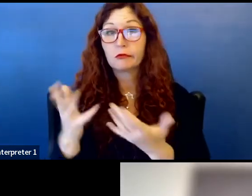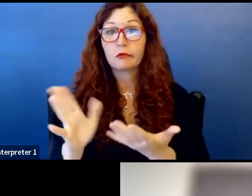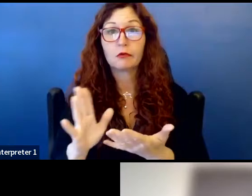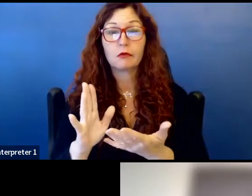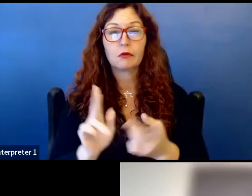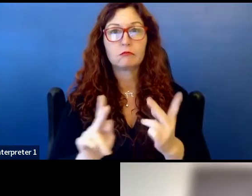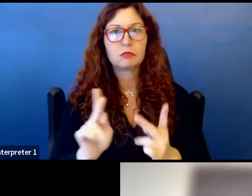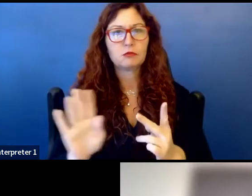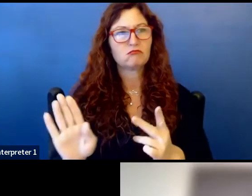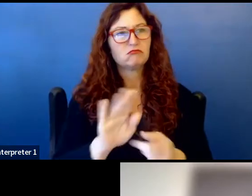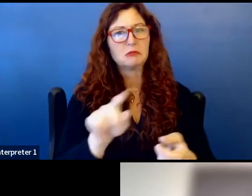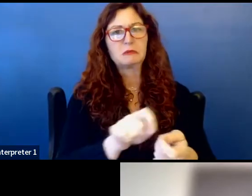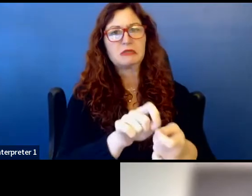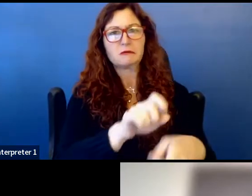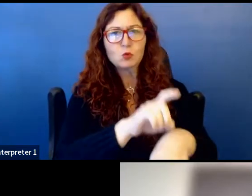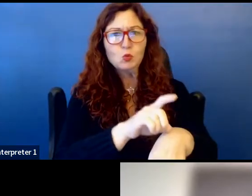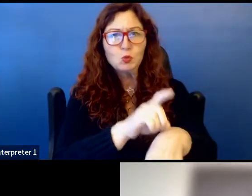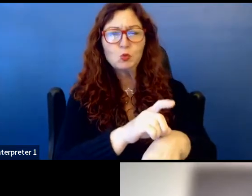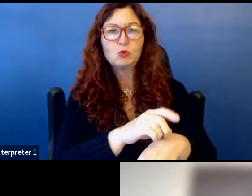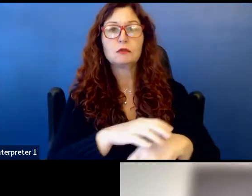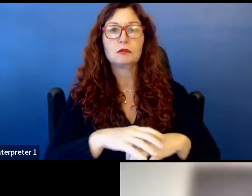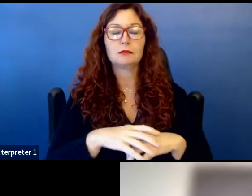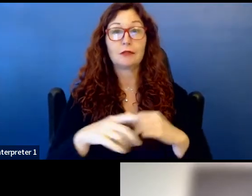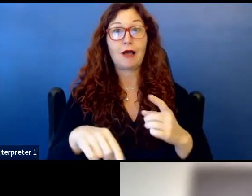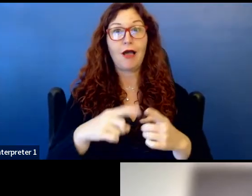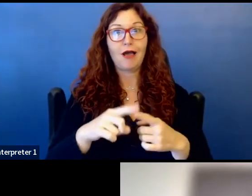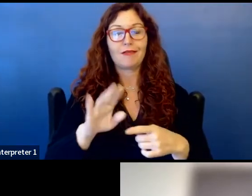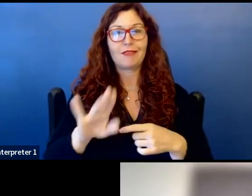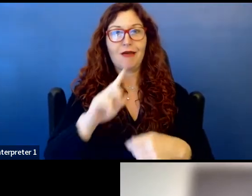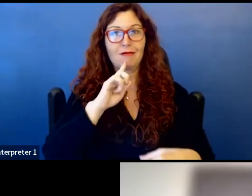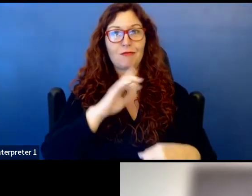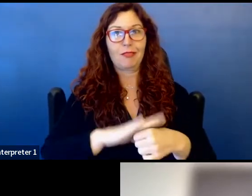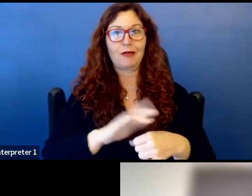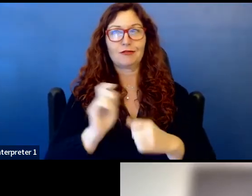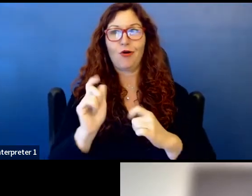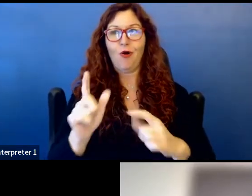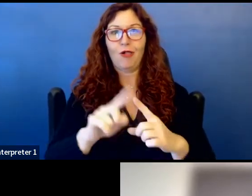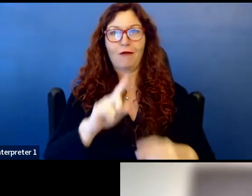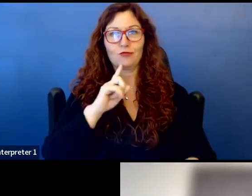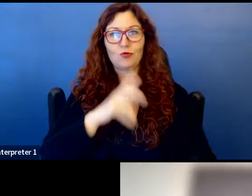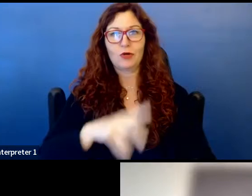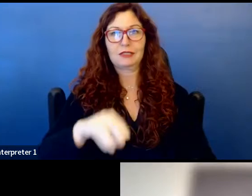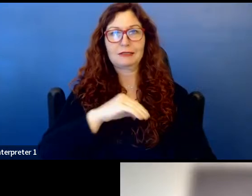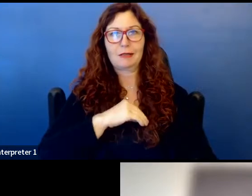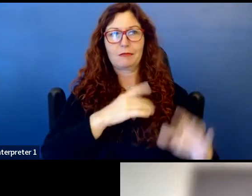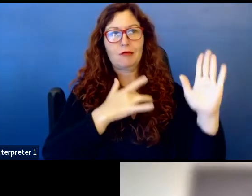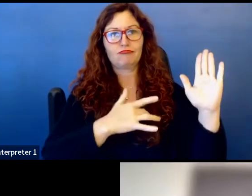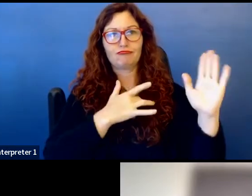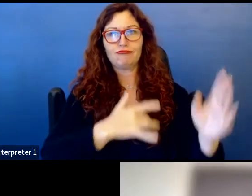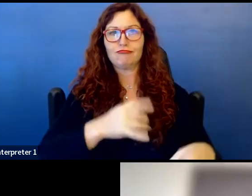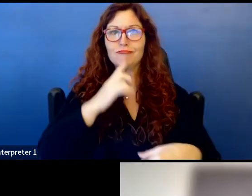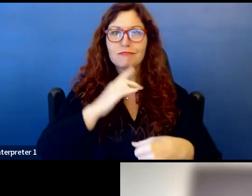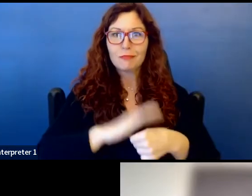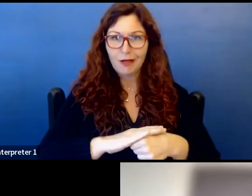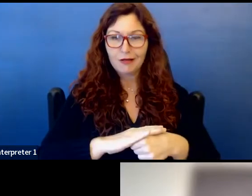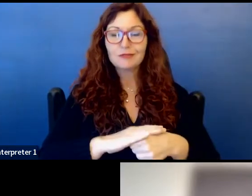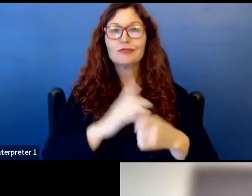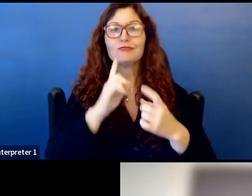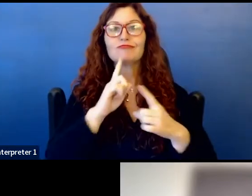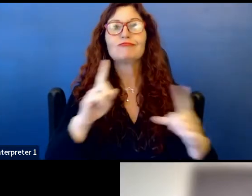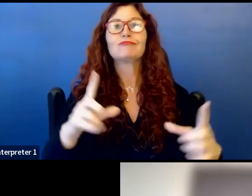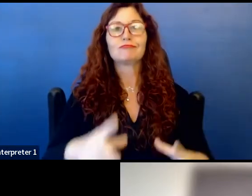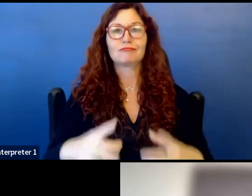and then the actual text of the pledge that officers need to take i assume to be eligible to take that